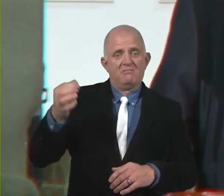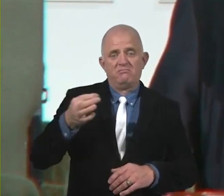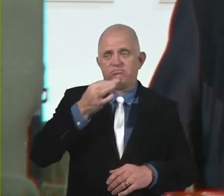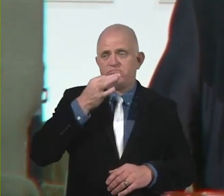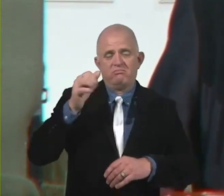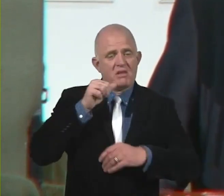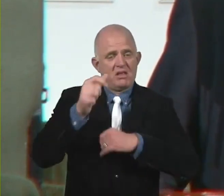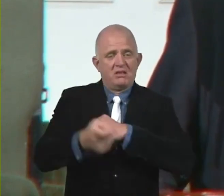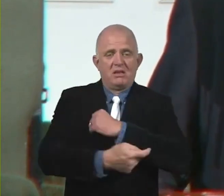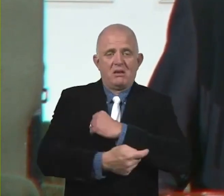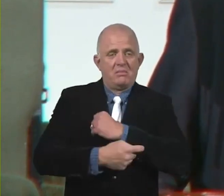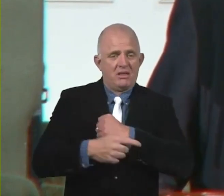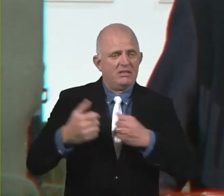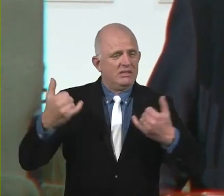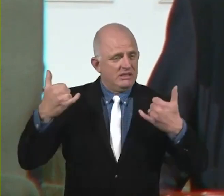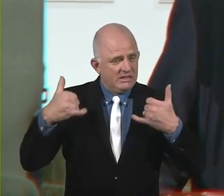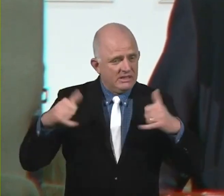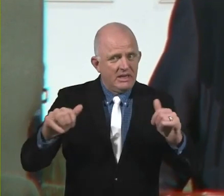yet without sin."